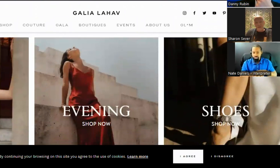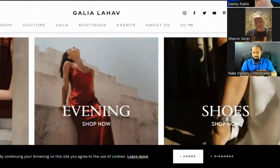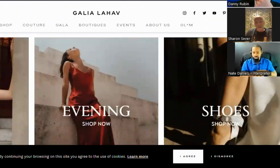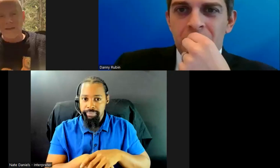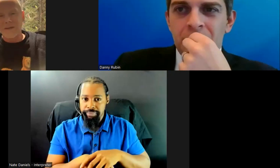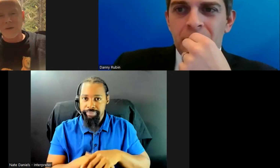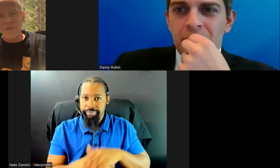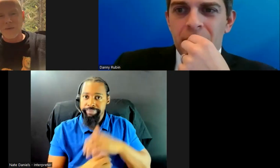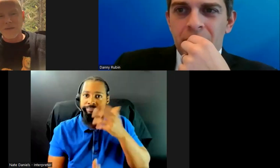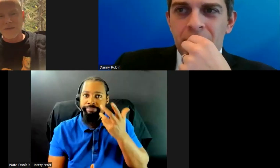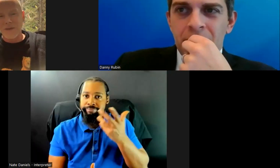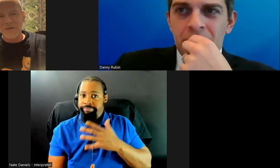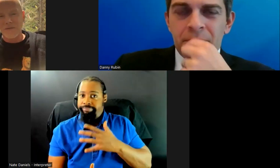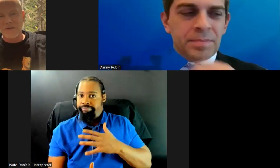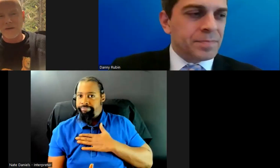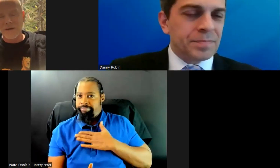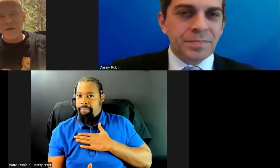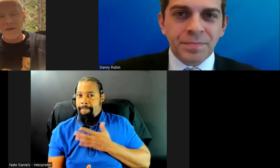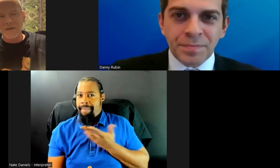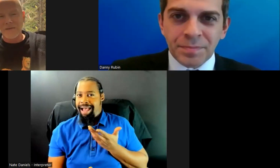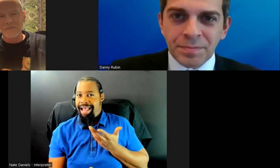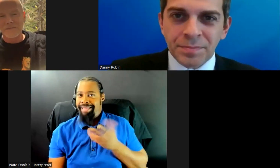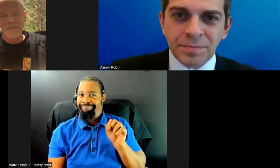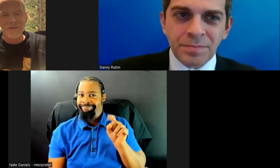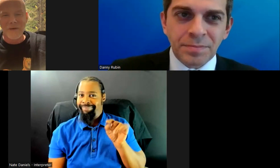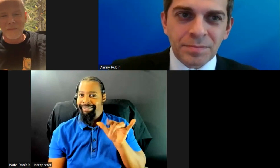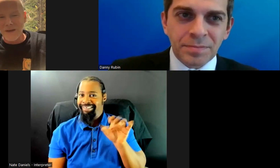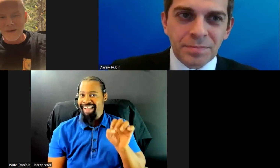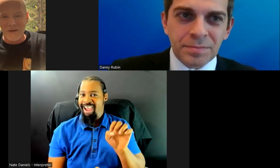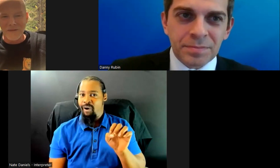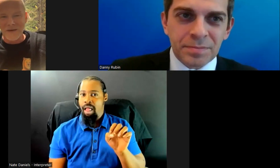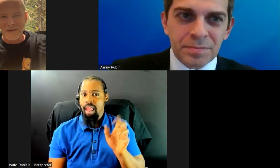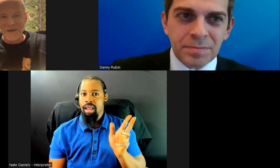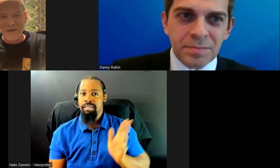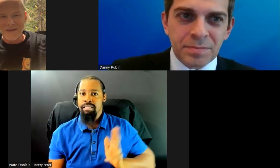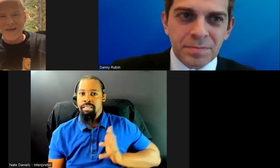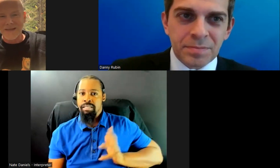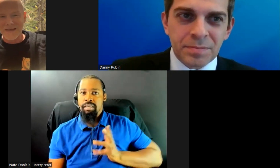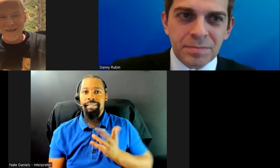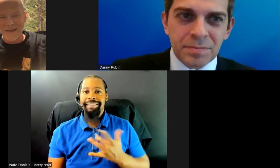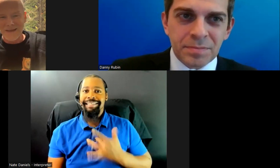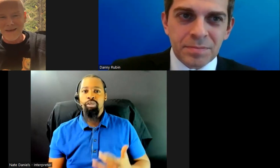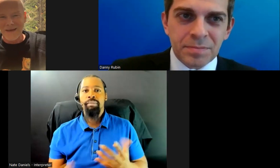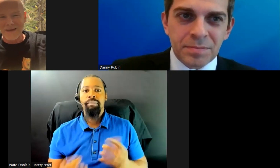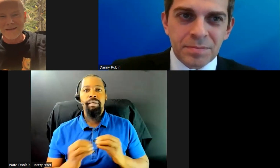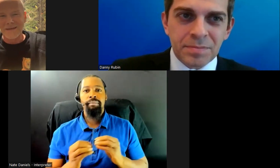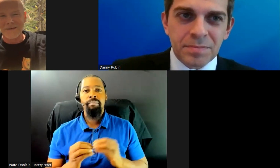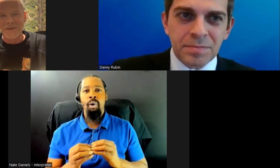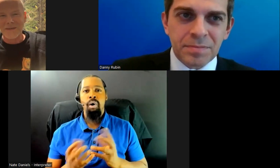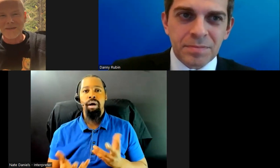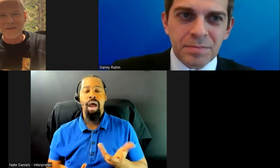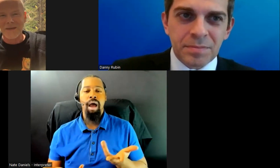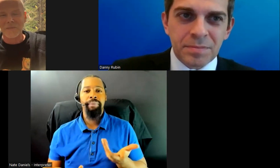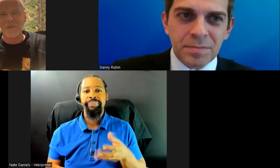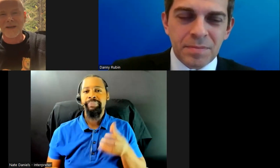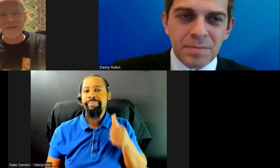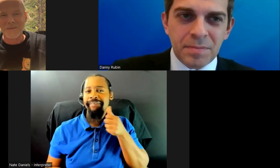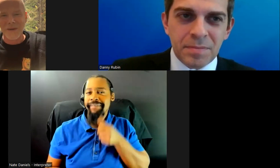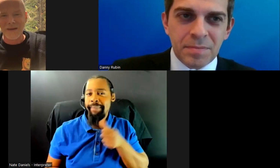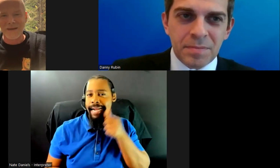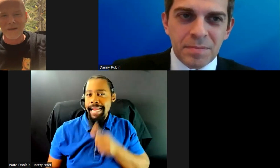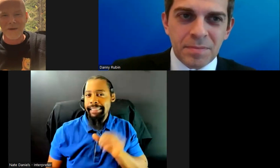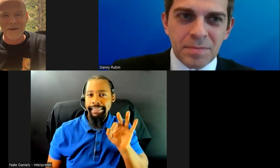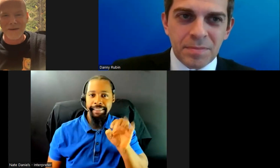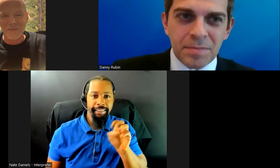my style has always been very feminine and very sexy, and it was